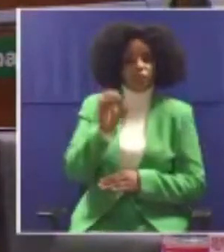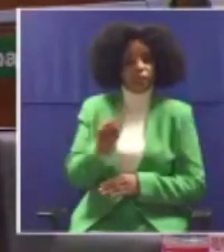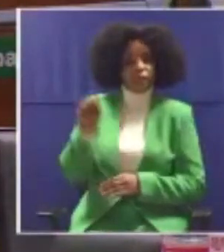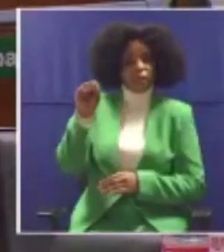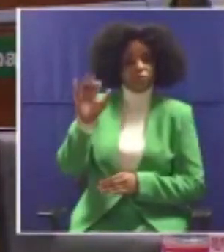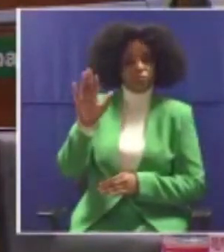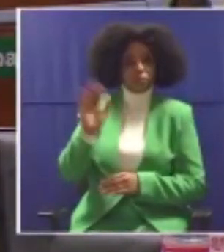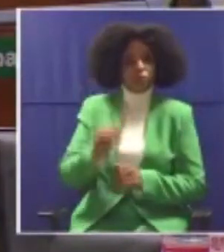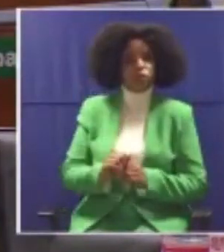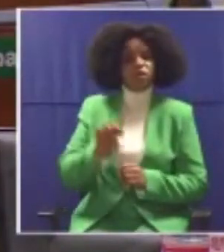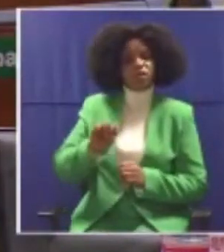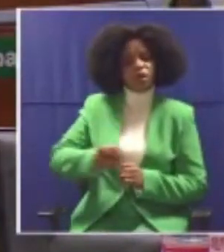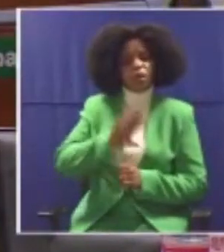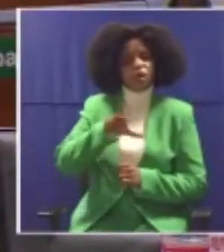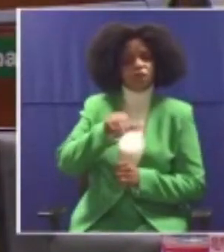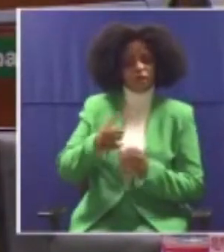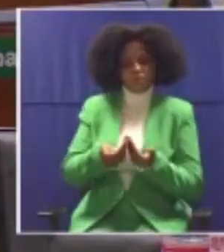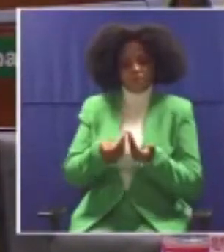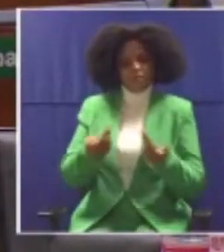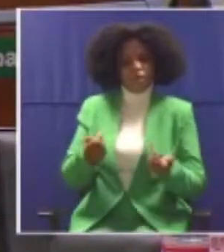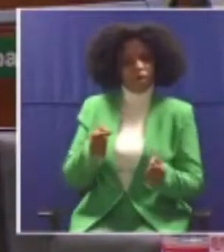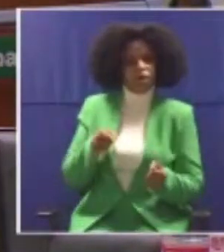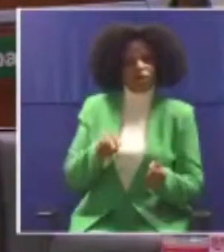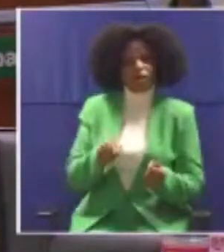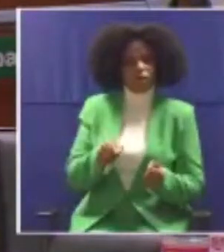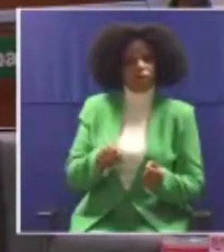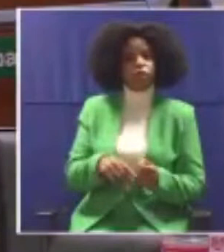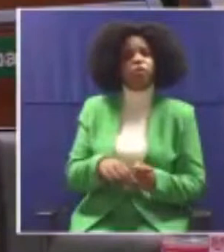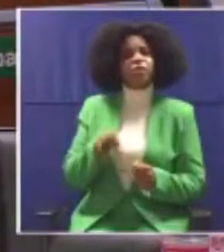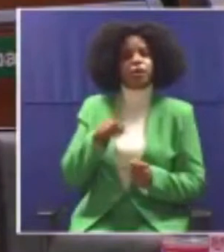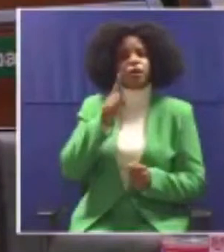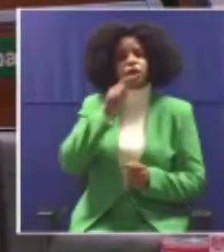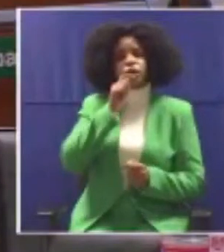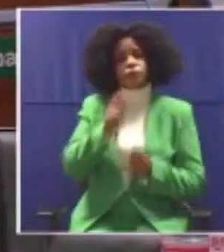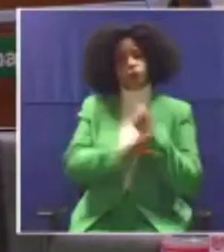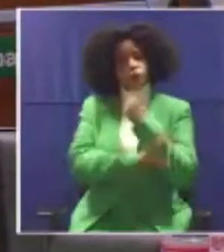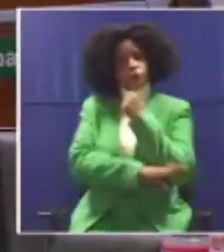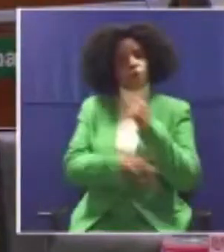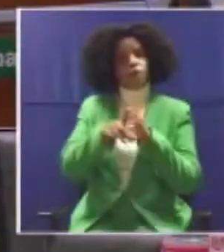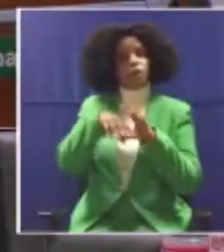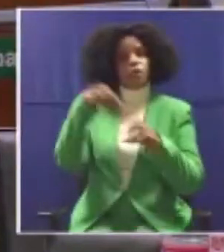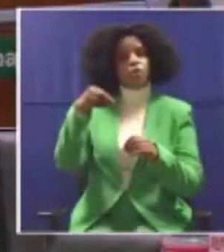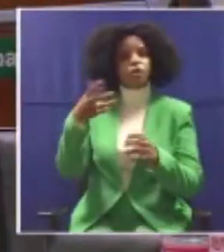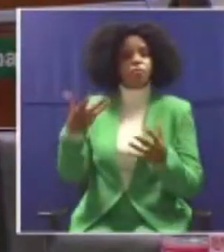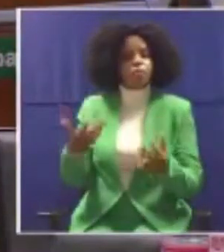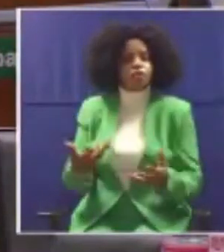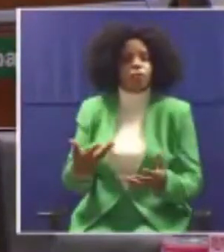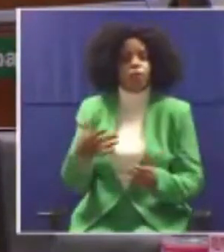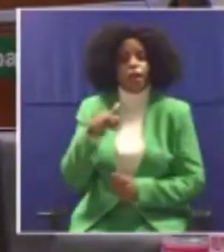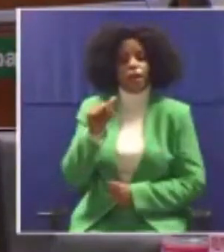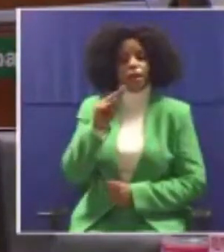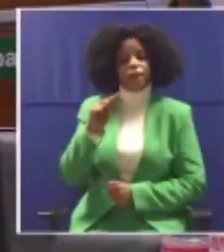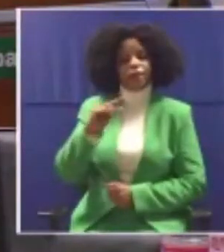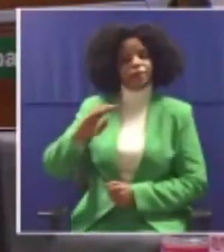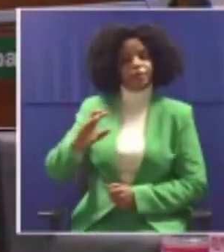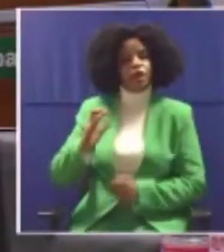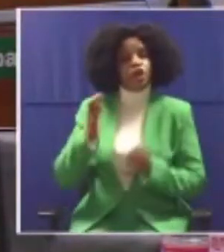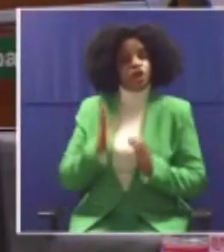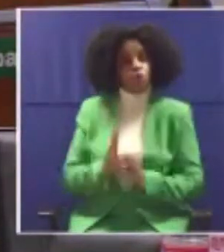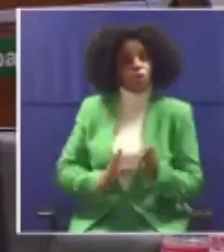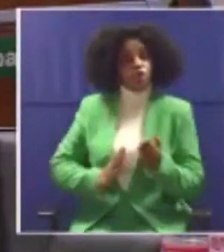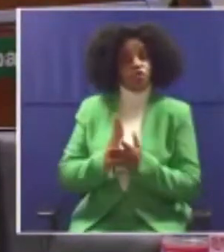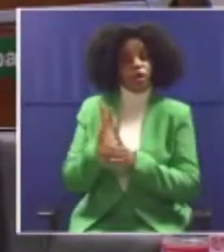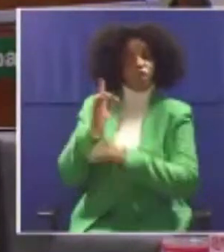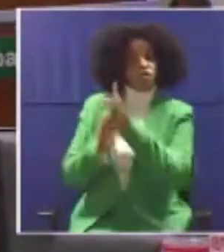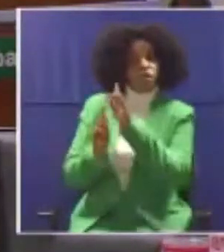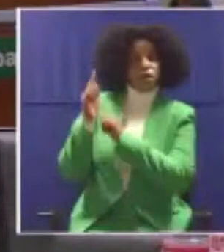democratic constitution has long been assumed to be a logical outcome of the ANC's human rights tradition. So when South Africa